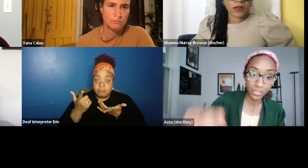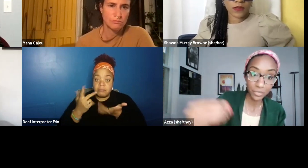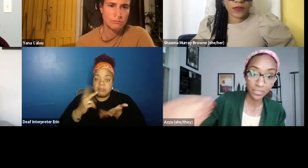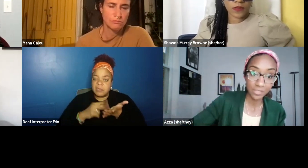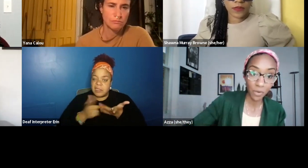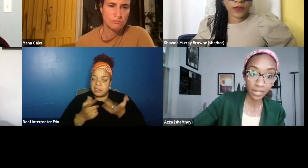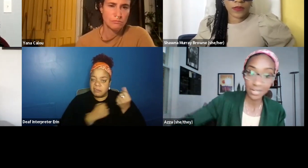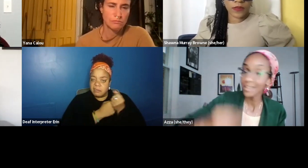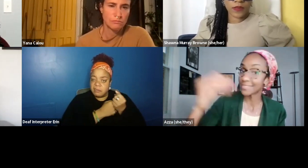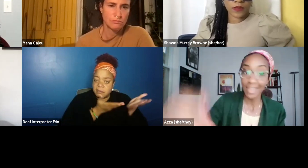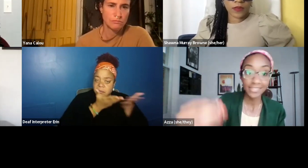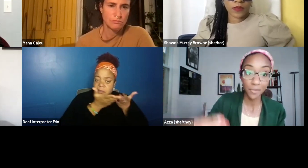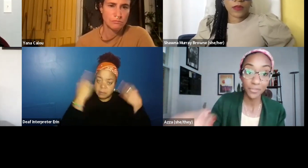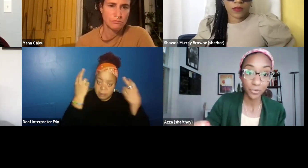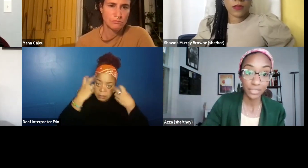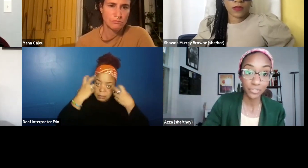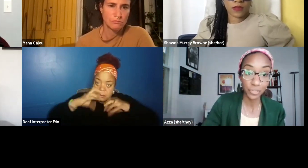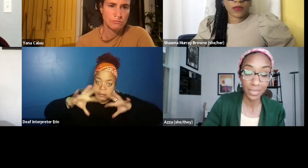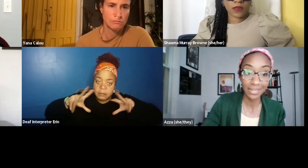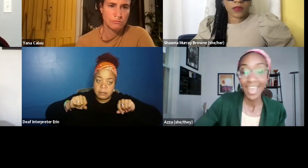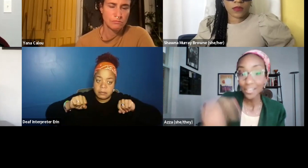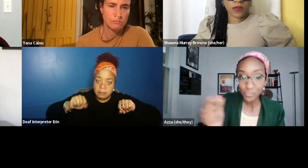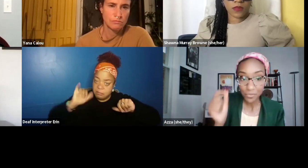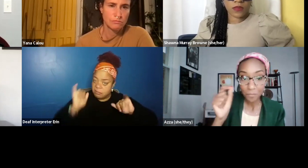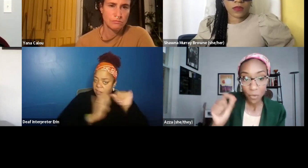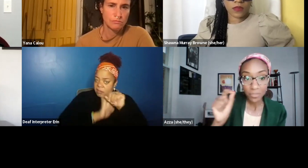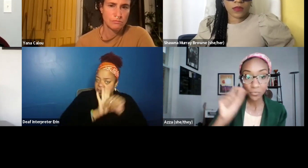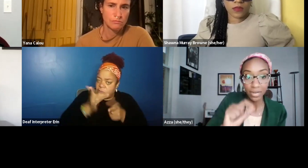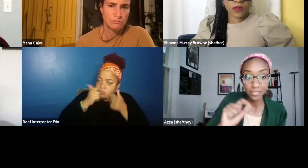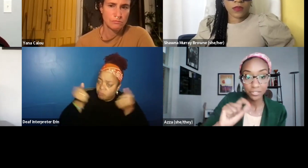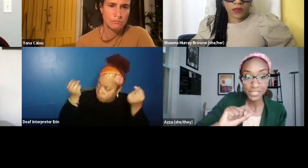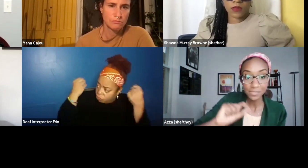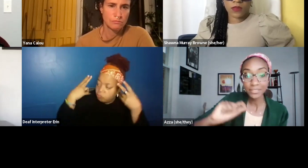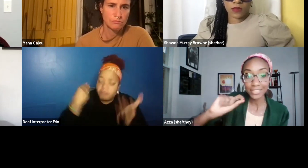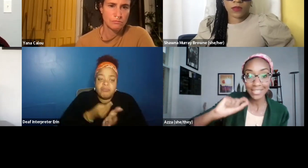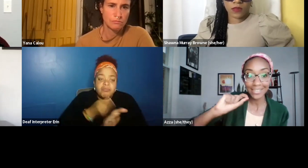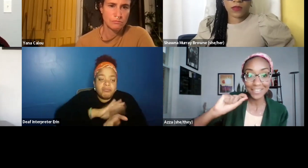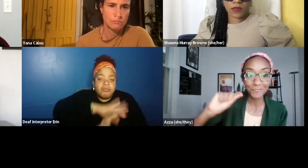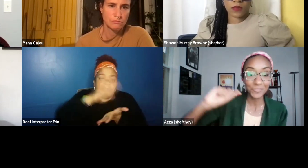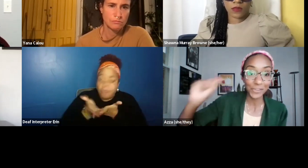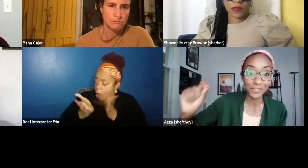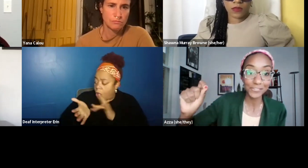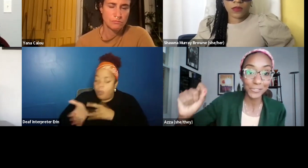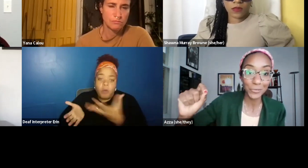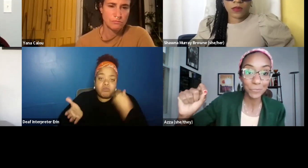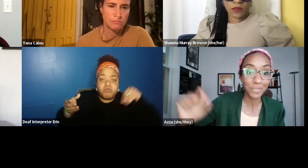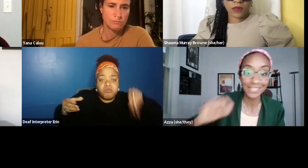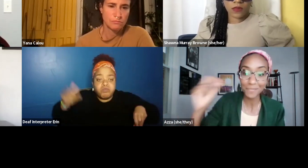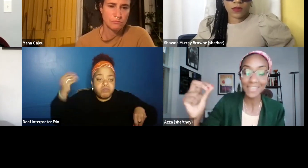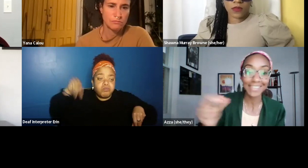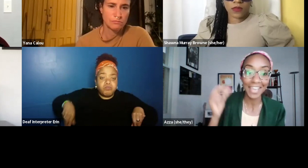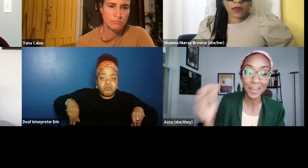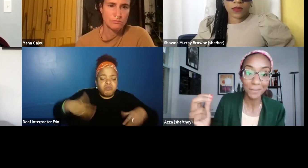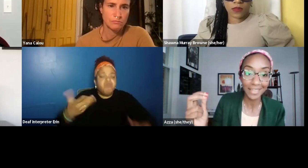through exploiting you as a worker, that's how they're going to do it. And so the moment where your disability starts to